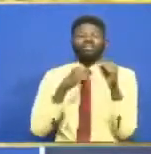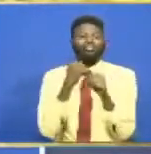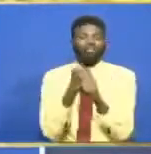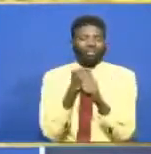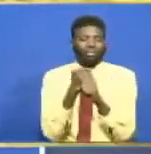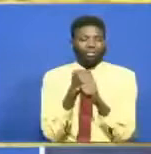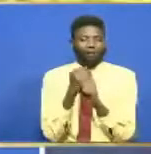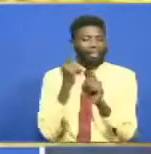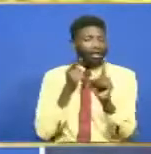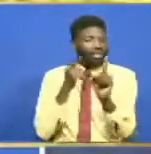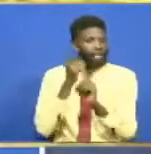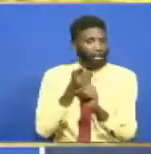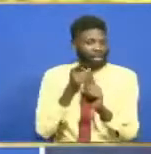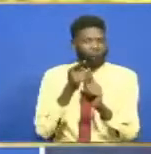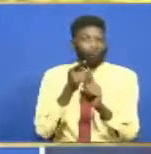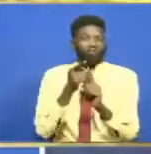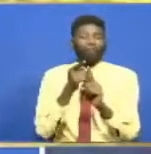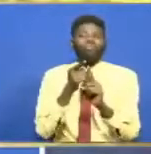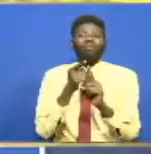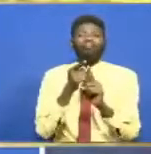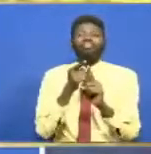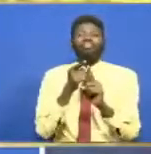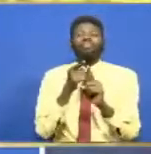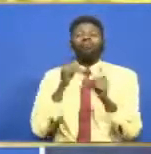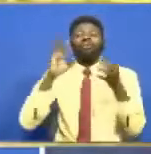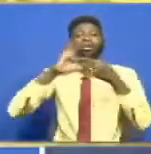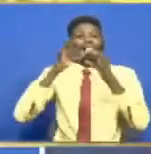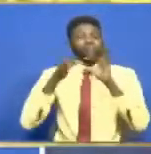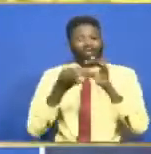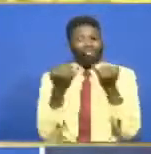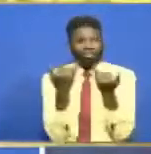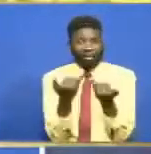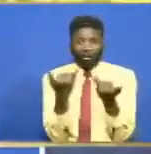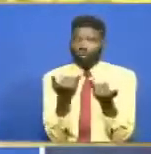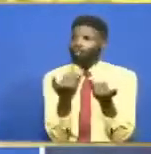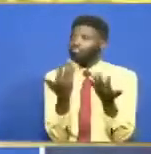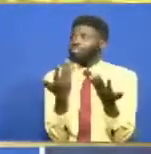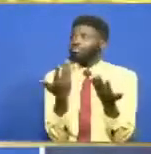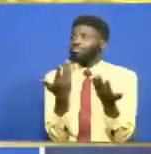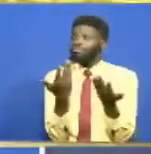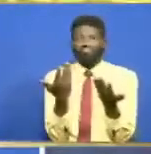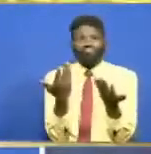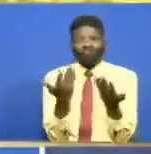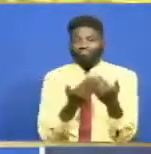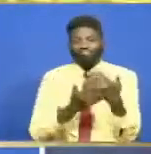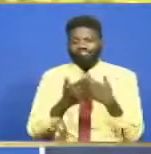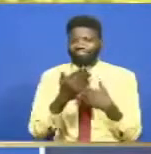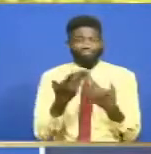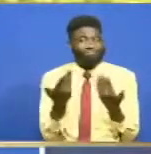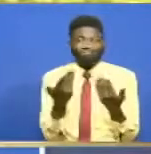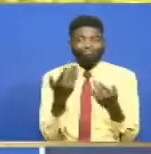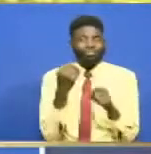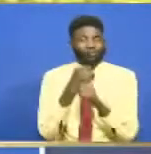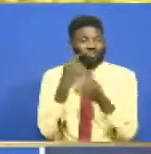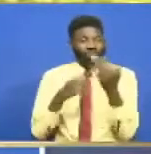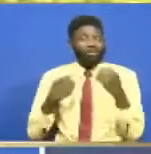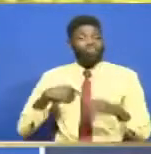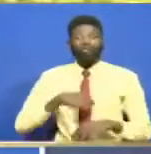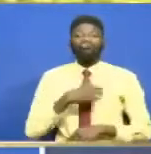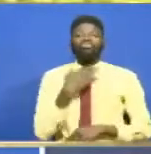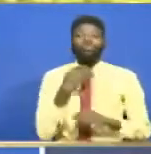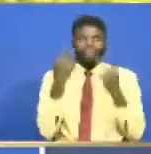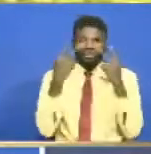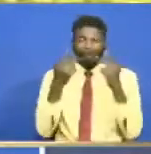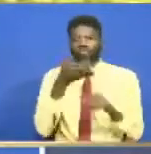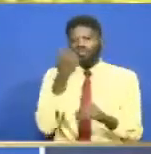World Under 20. And now everything is gone in smoke, and we want to see now what is the best way. We are